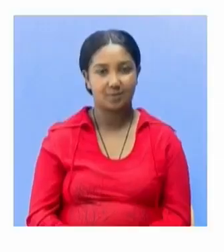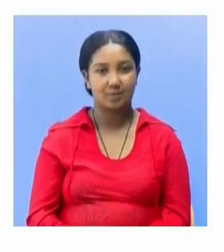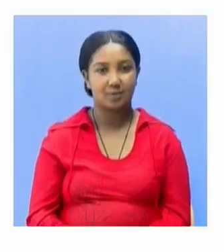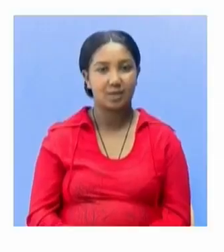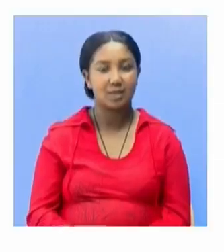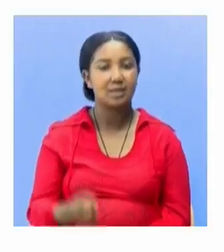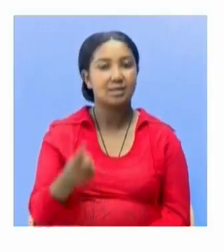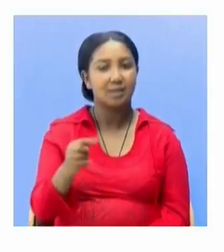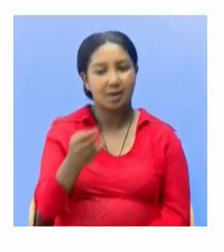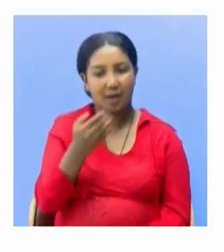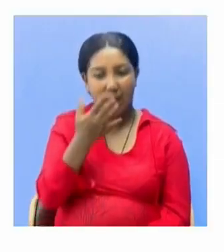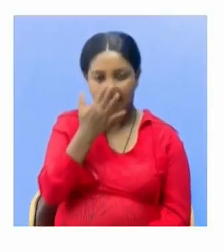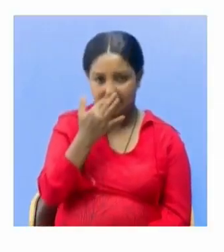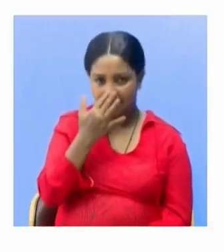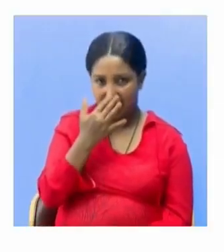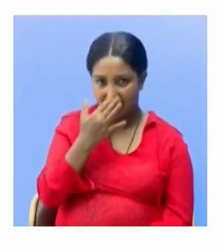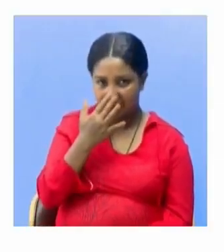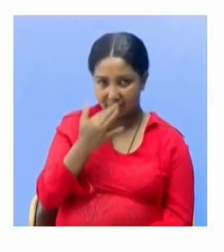The experience